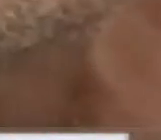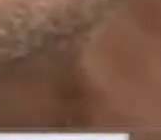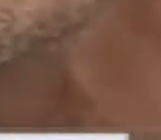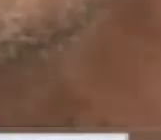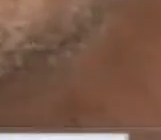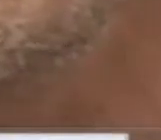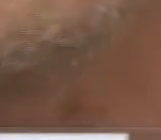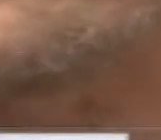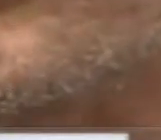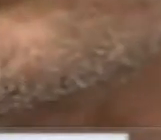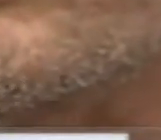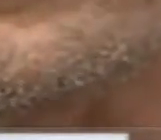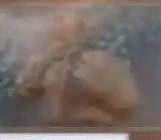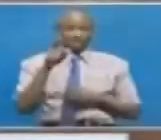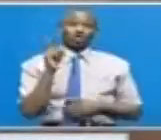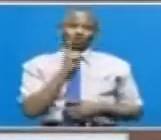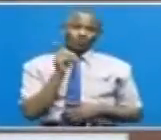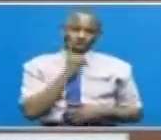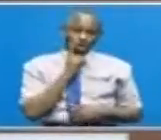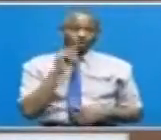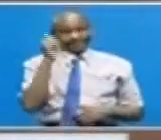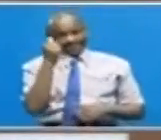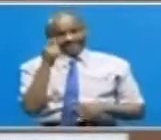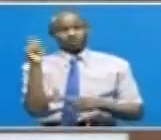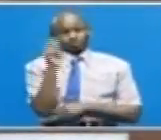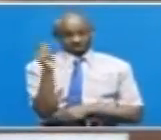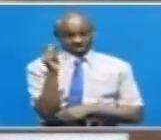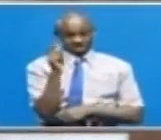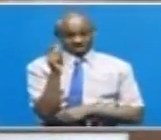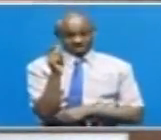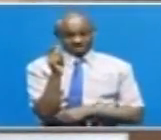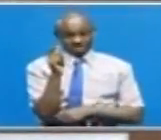The game, tomorrow, Kenya-Tunisia,